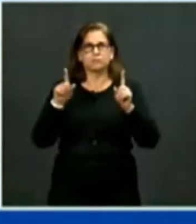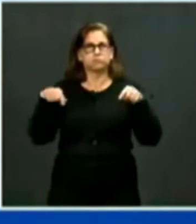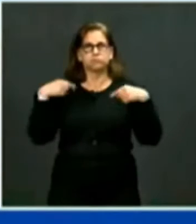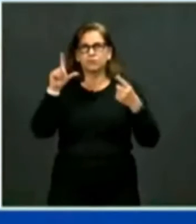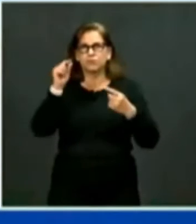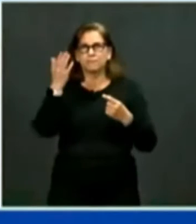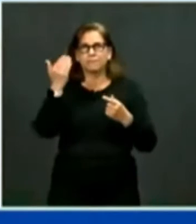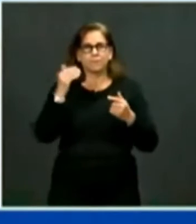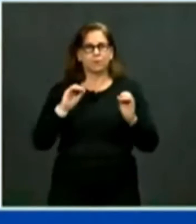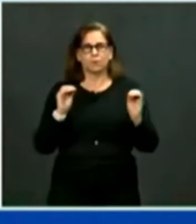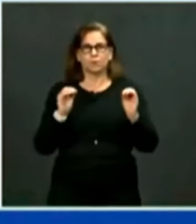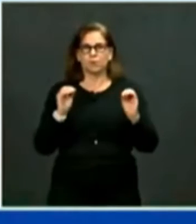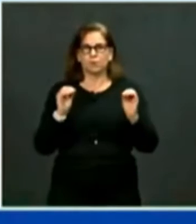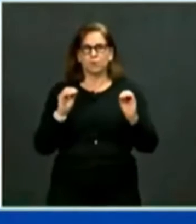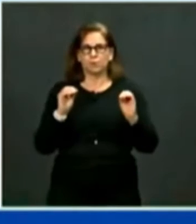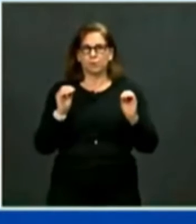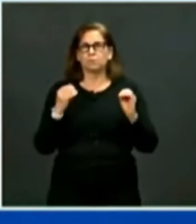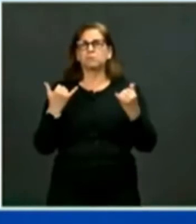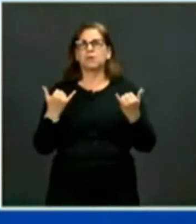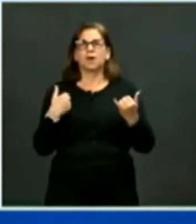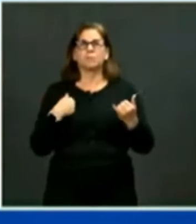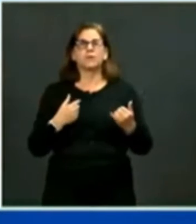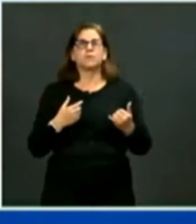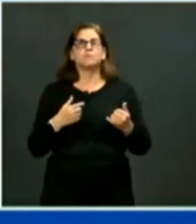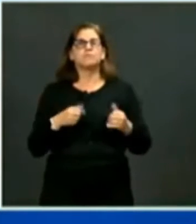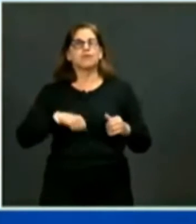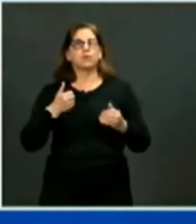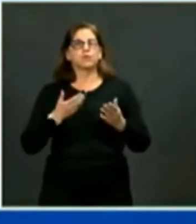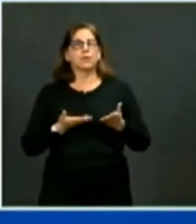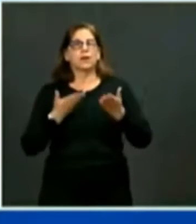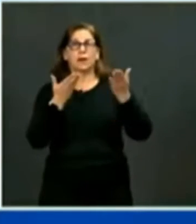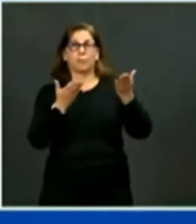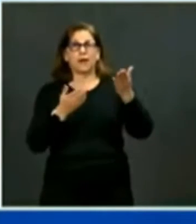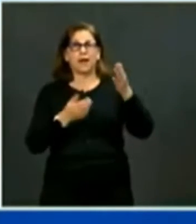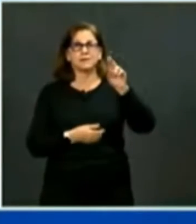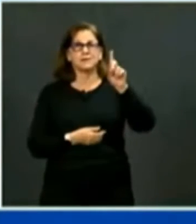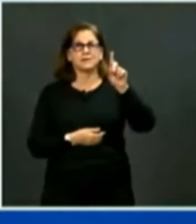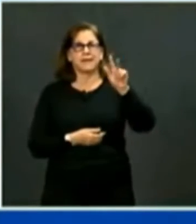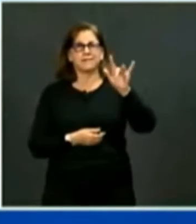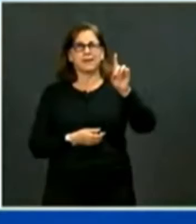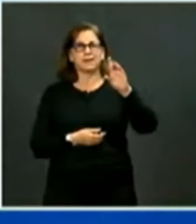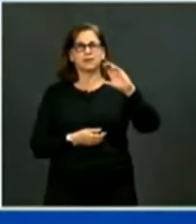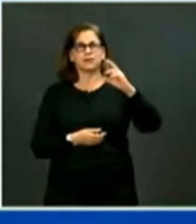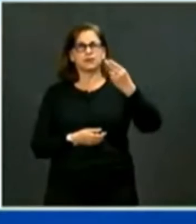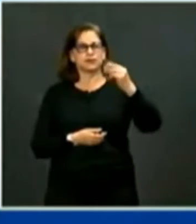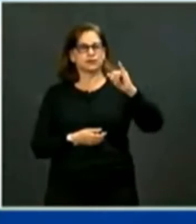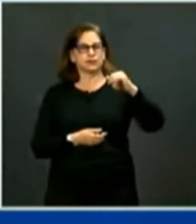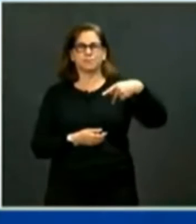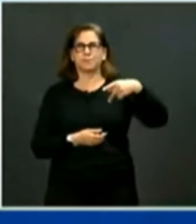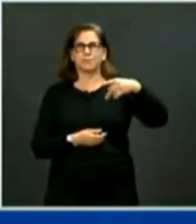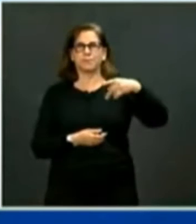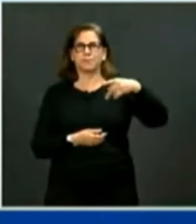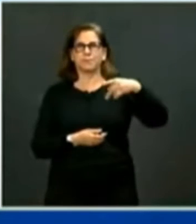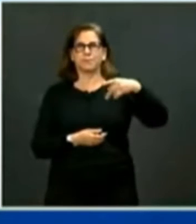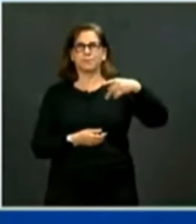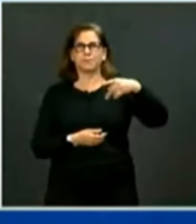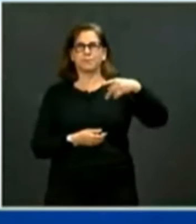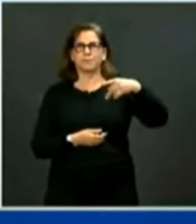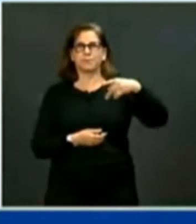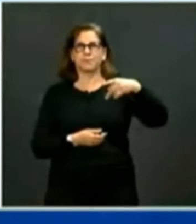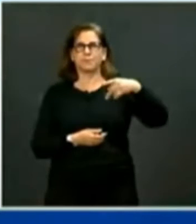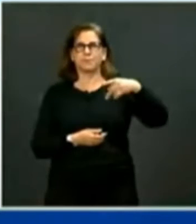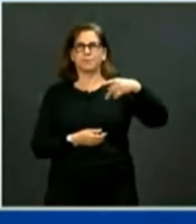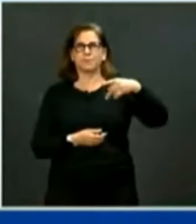proud to nominate David Chipman to serve as the director of the AFT. AF what? David knows it. Wait.